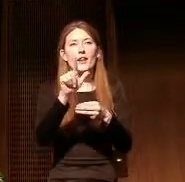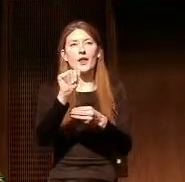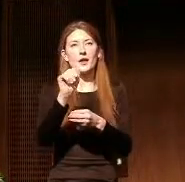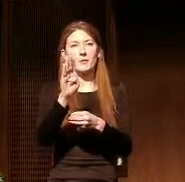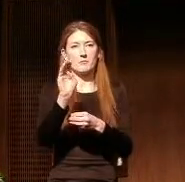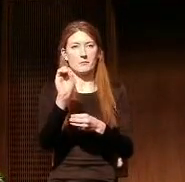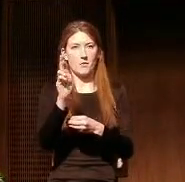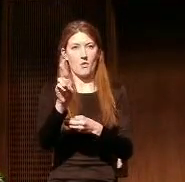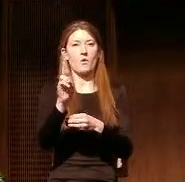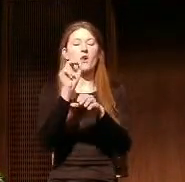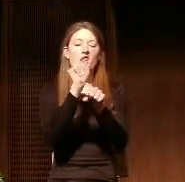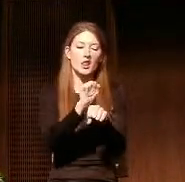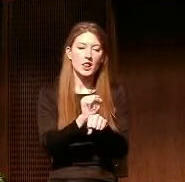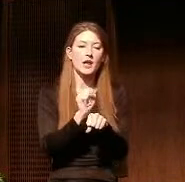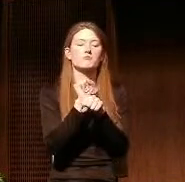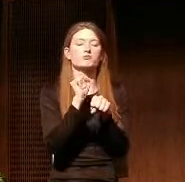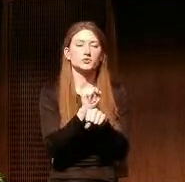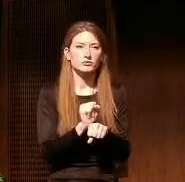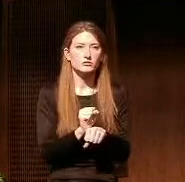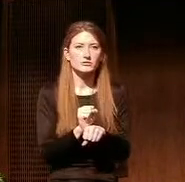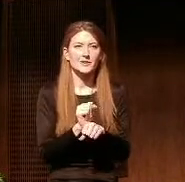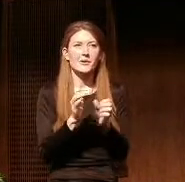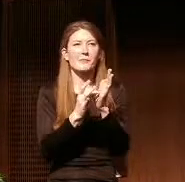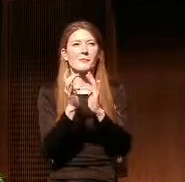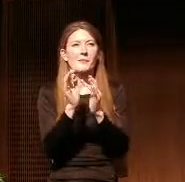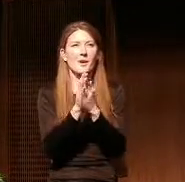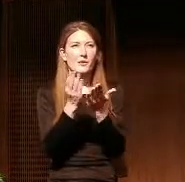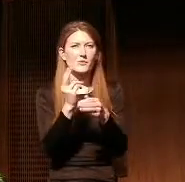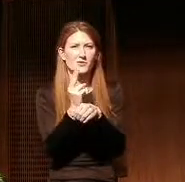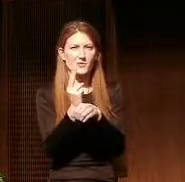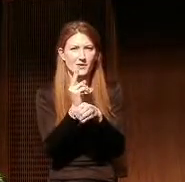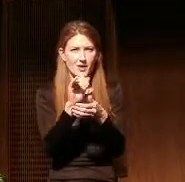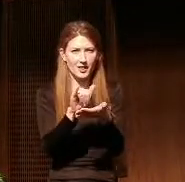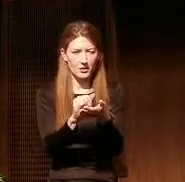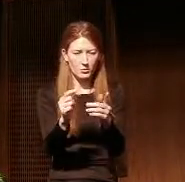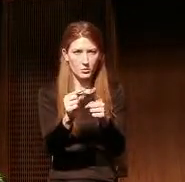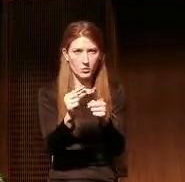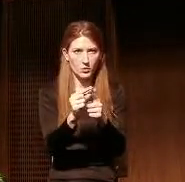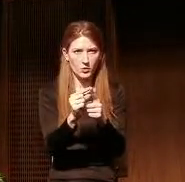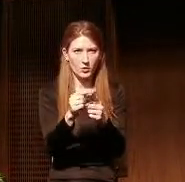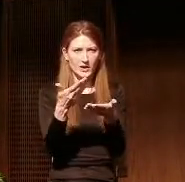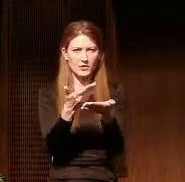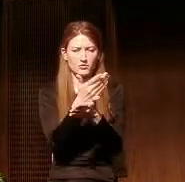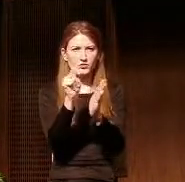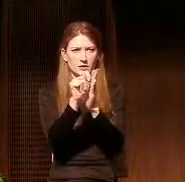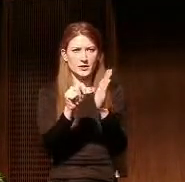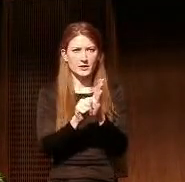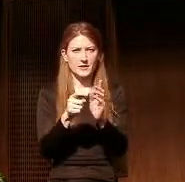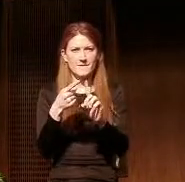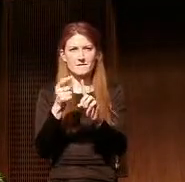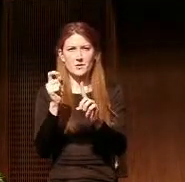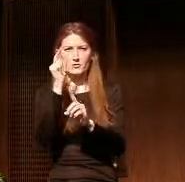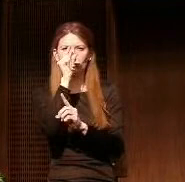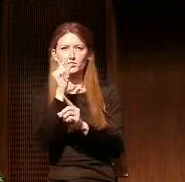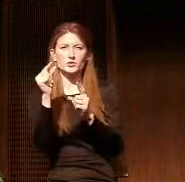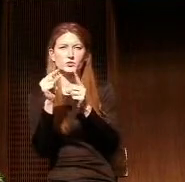And when the Bible uses the word labor in the New Testament, it comes from a Greek